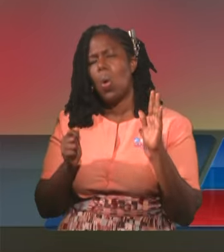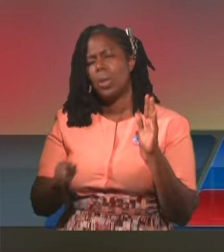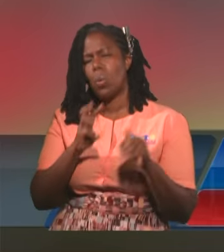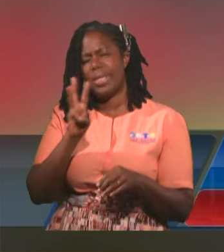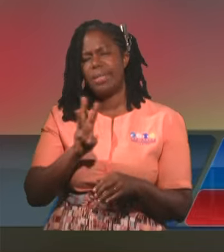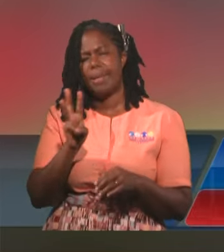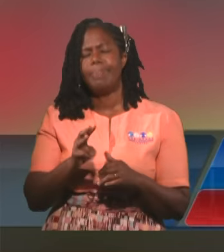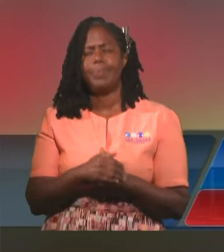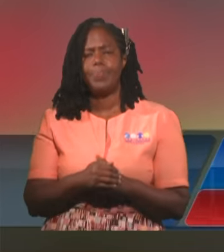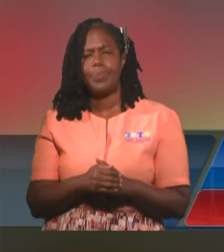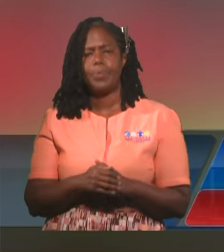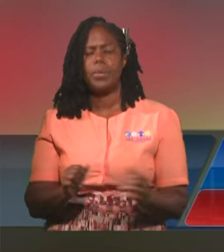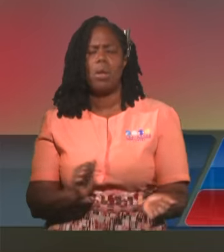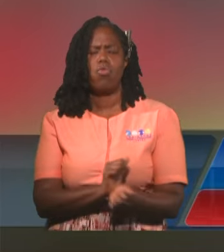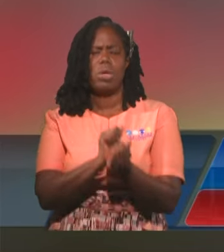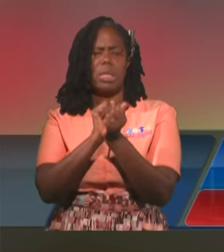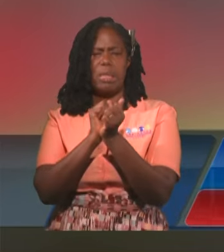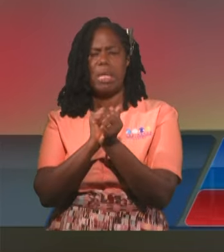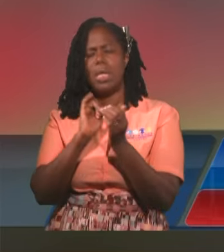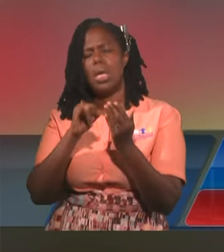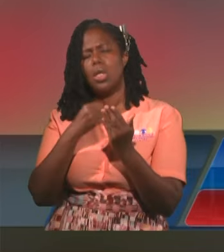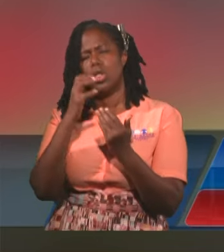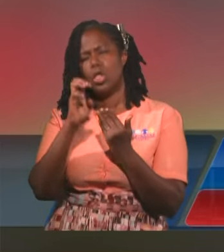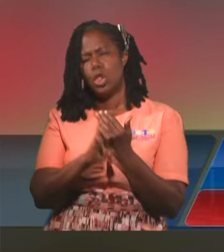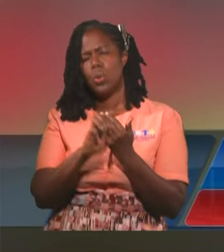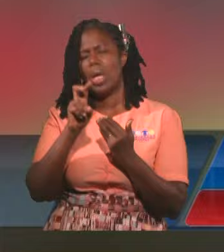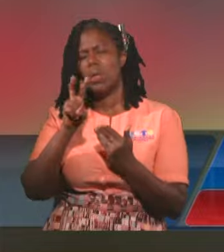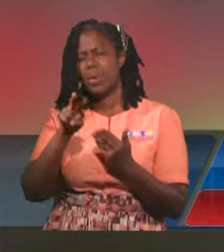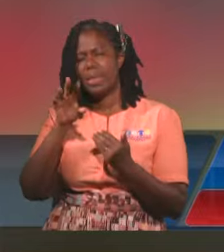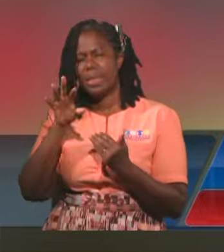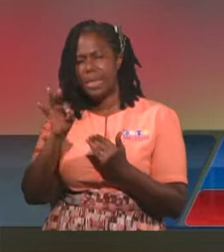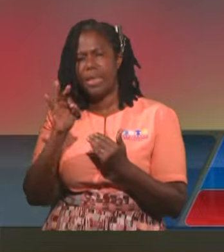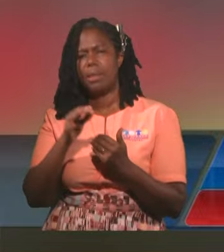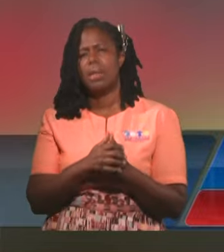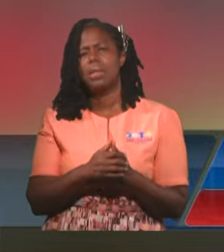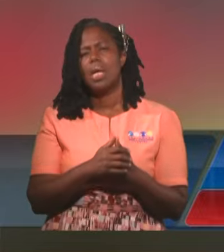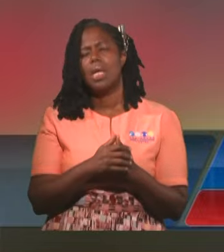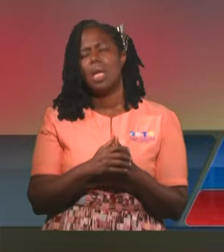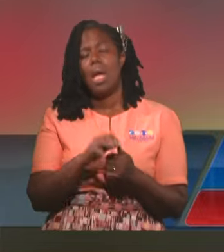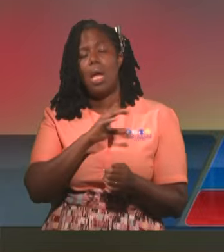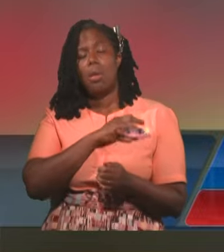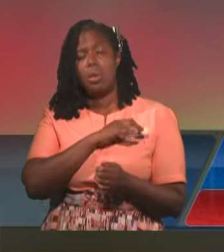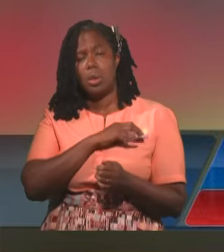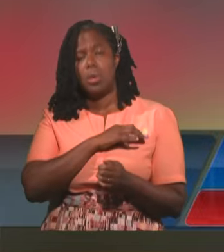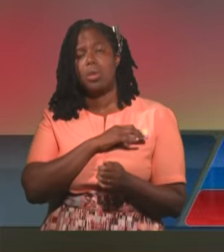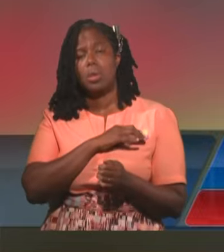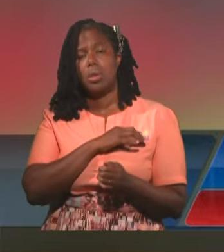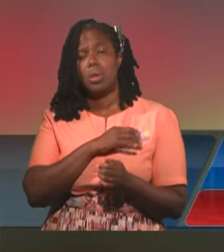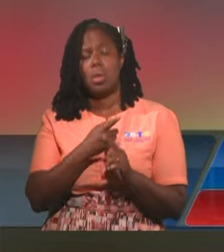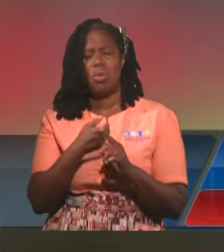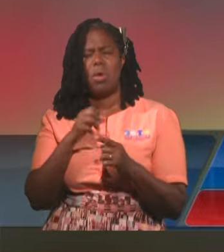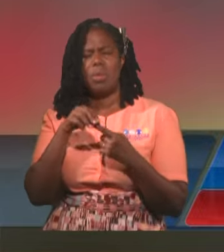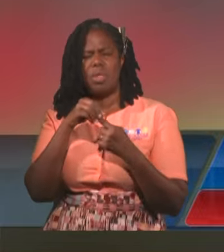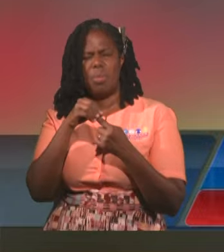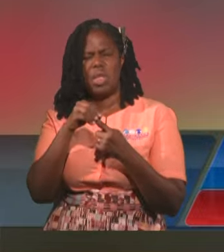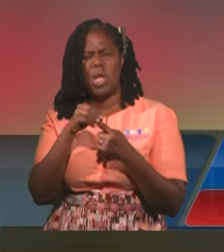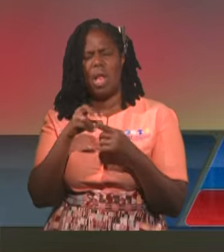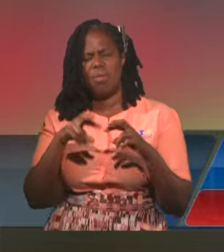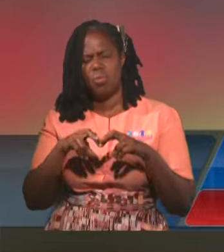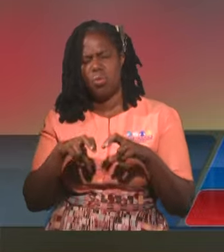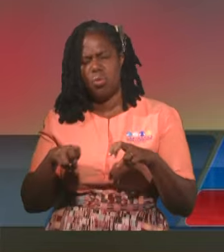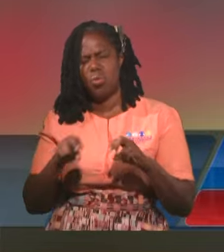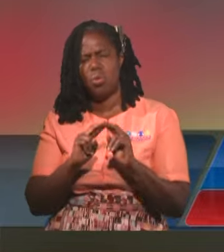Wednesday. He was arrested on June 29th after officers from the Special Investigations Unit, Gang Investigations Team,